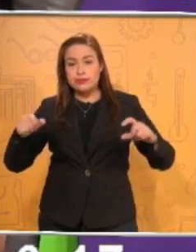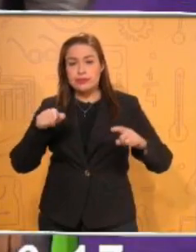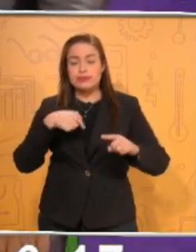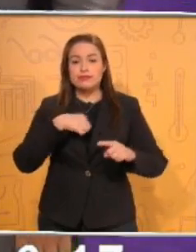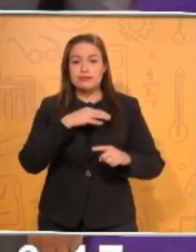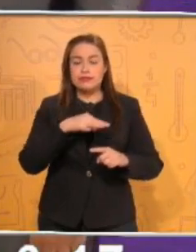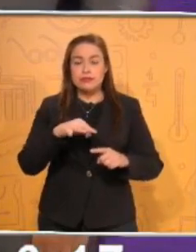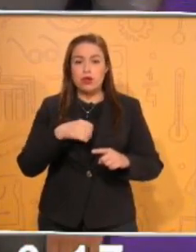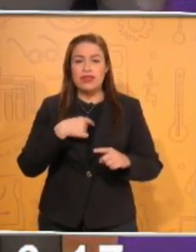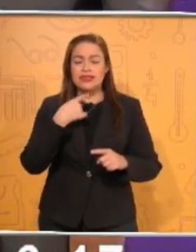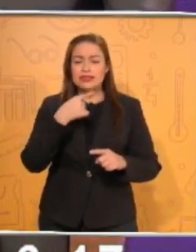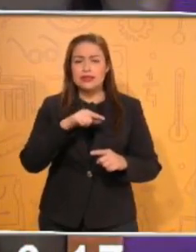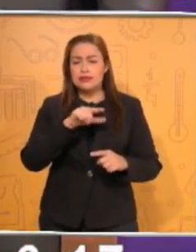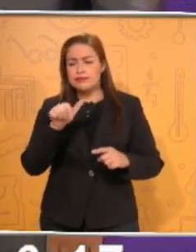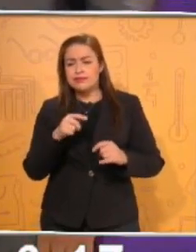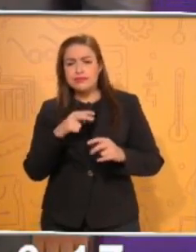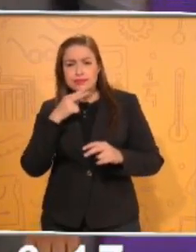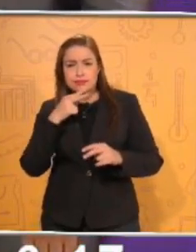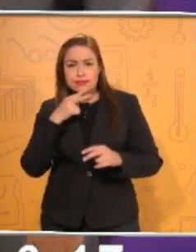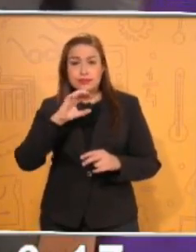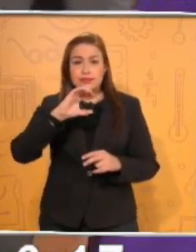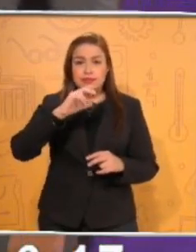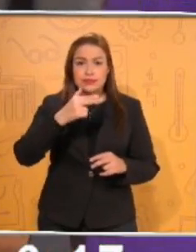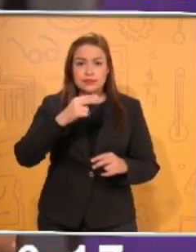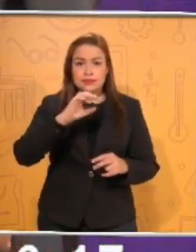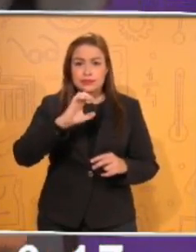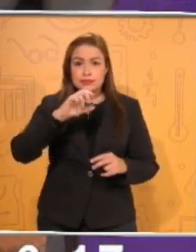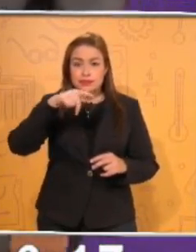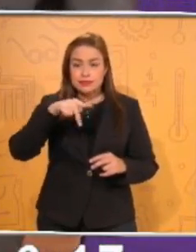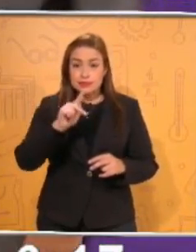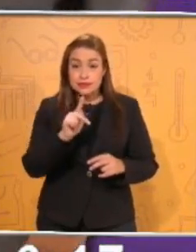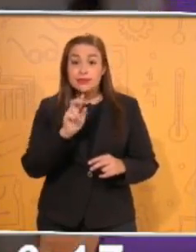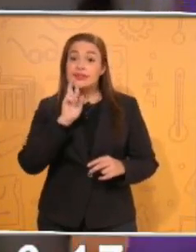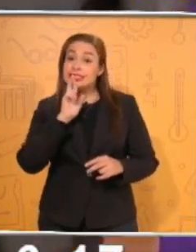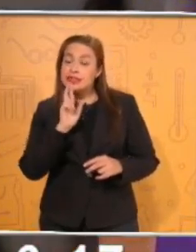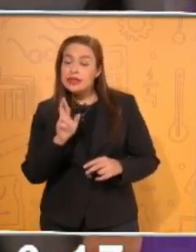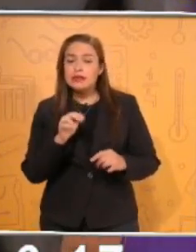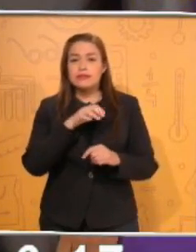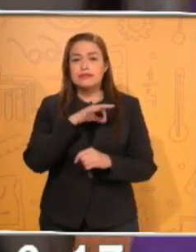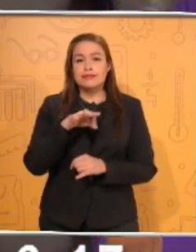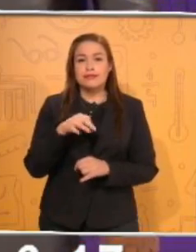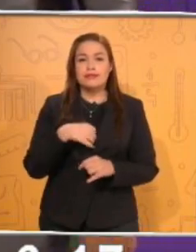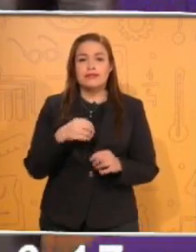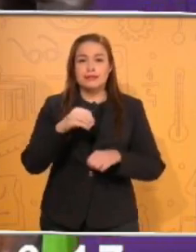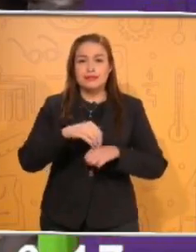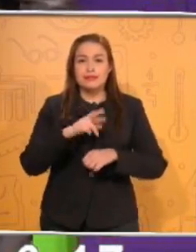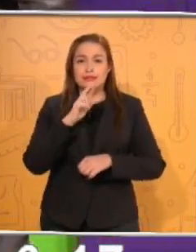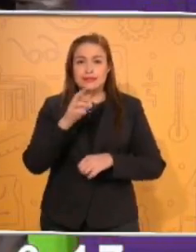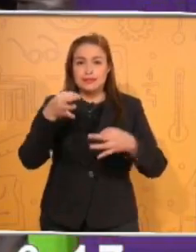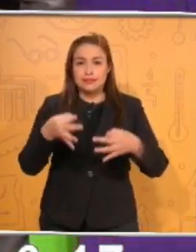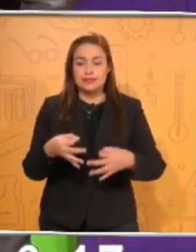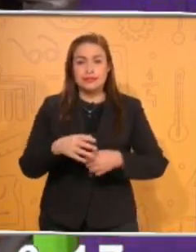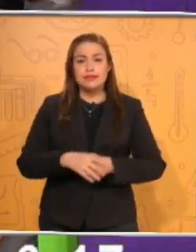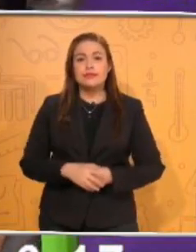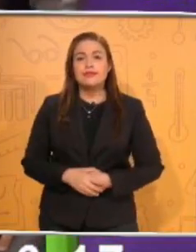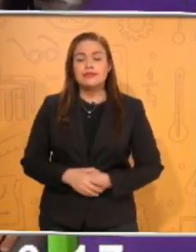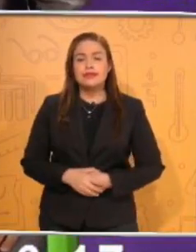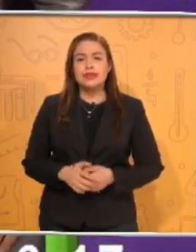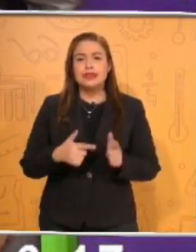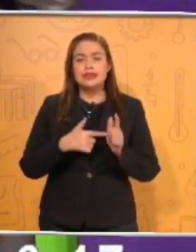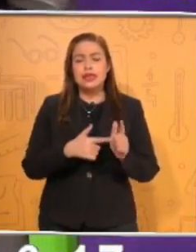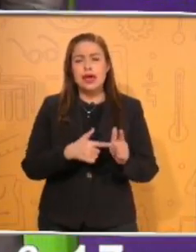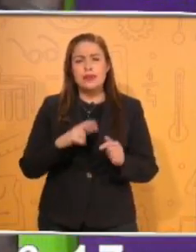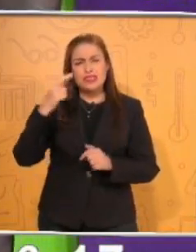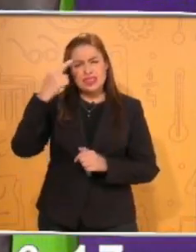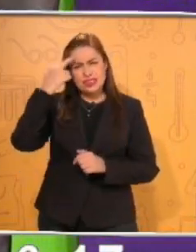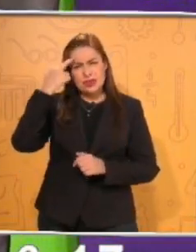check the results. Let's continue. If you remember, last